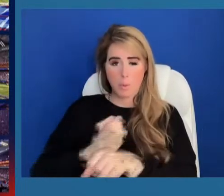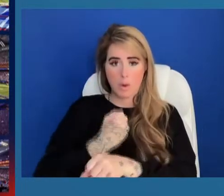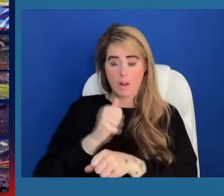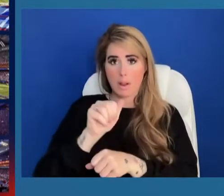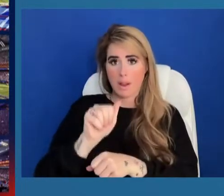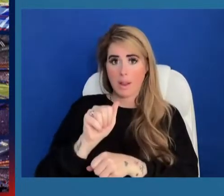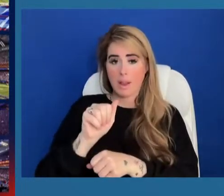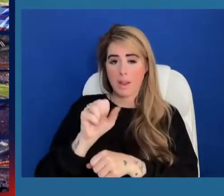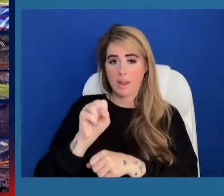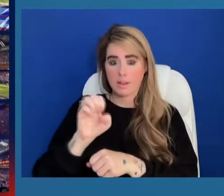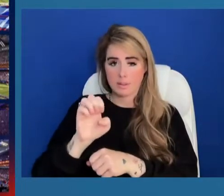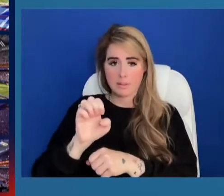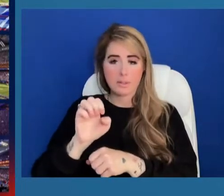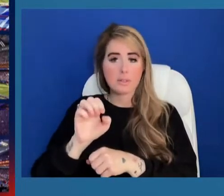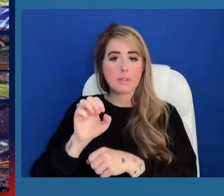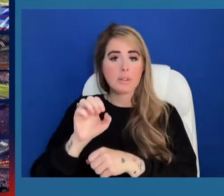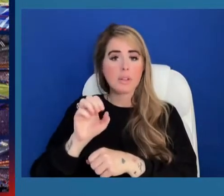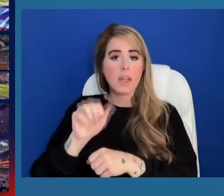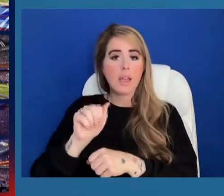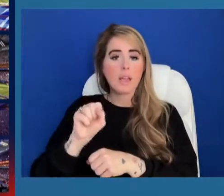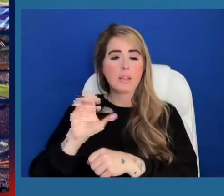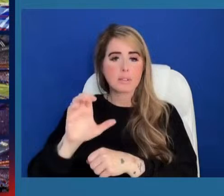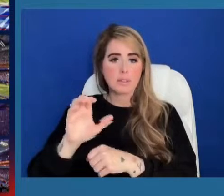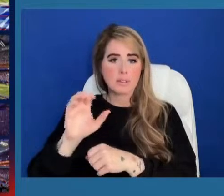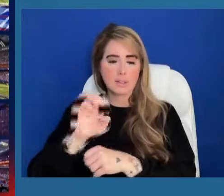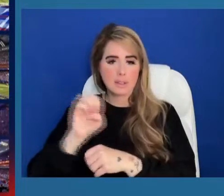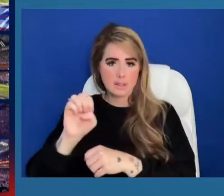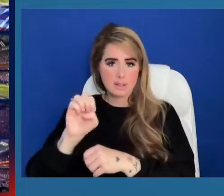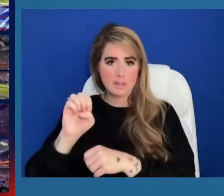5 times in a row. Let's just pencil that in for 6.